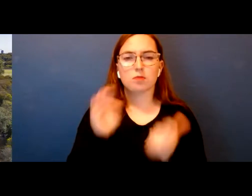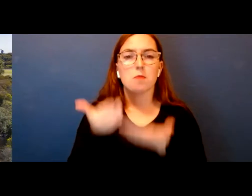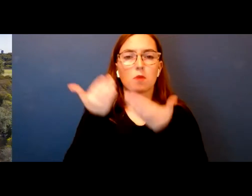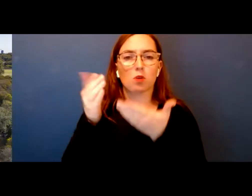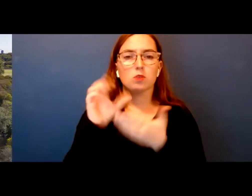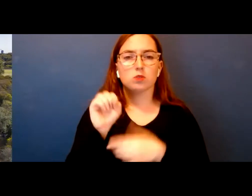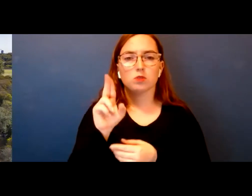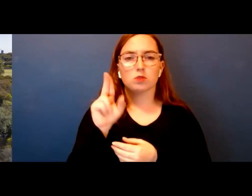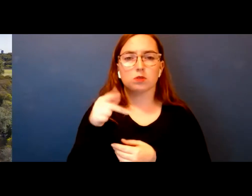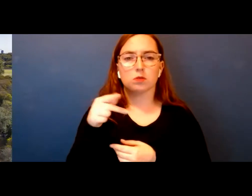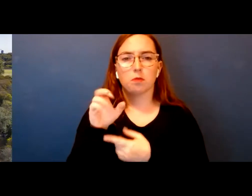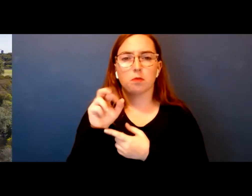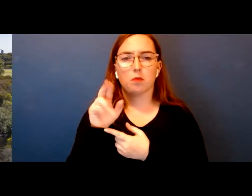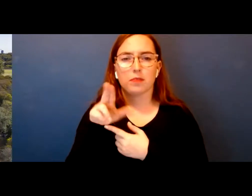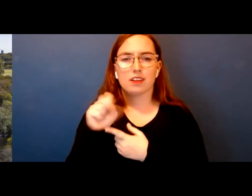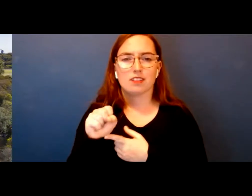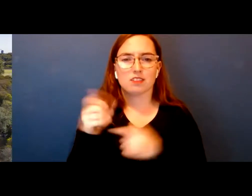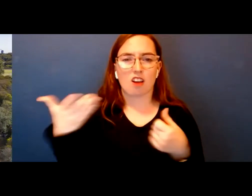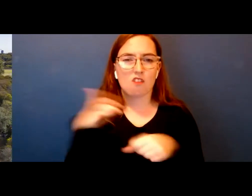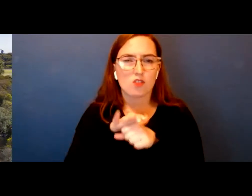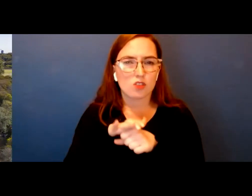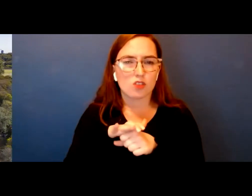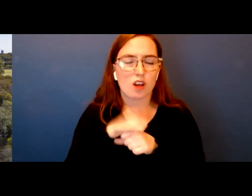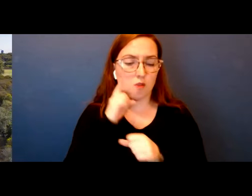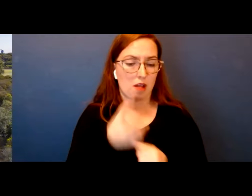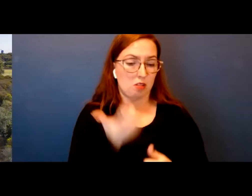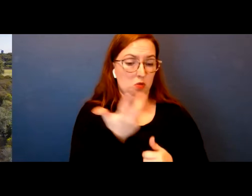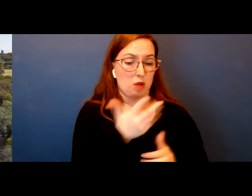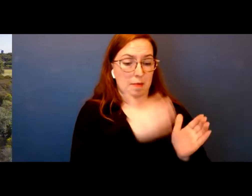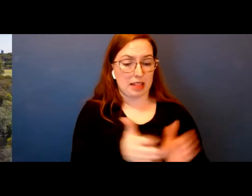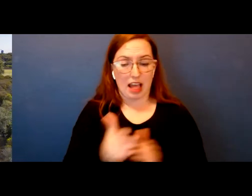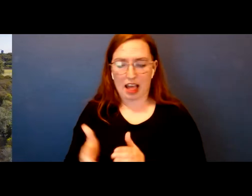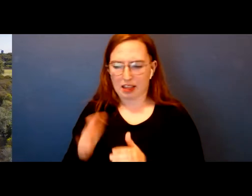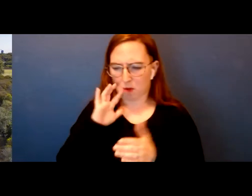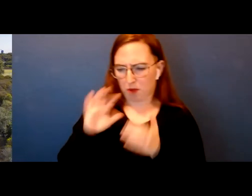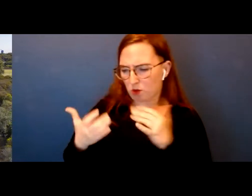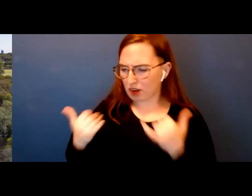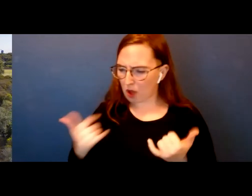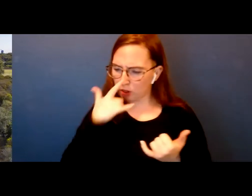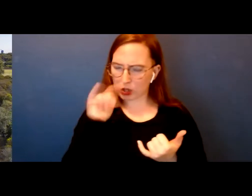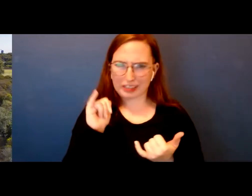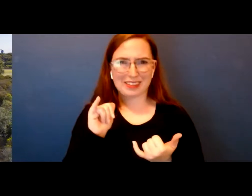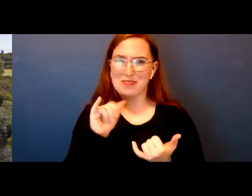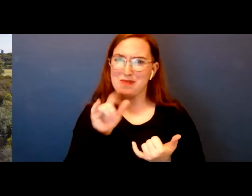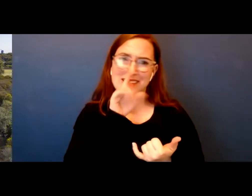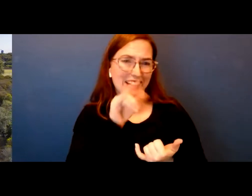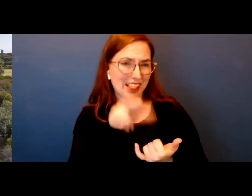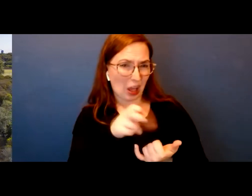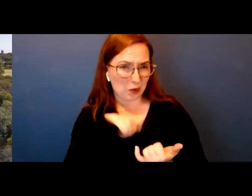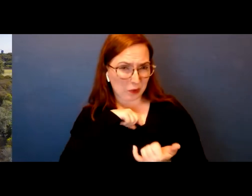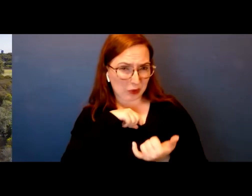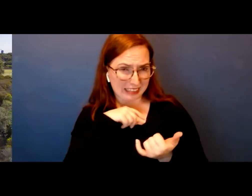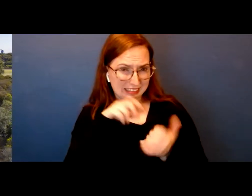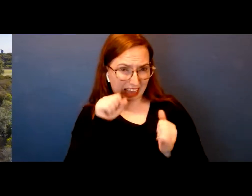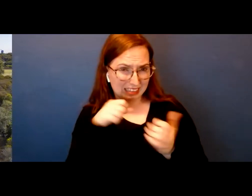compare to now. I'm not sure if we're at that space, Claire, does that question make